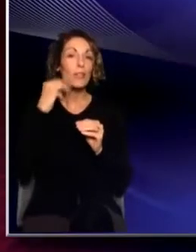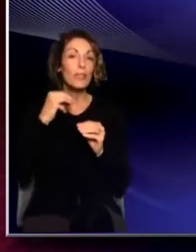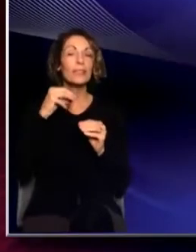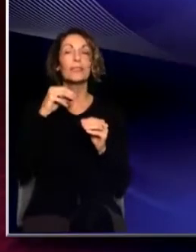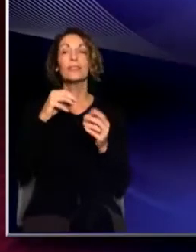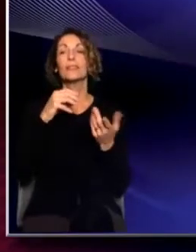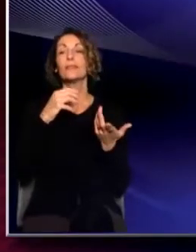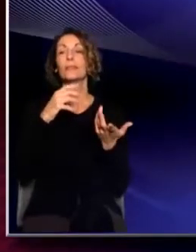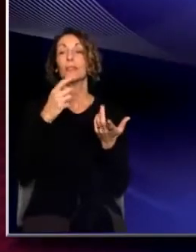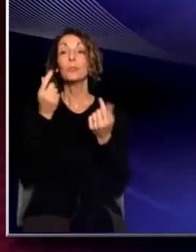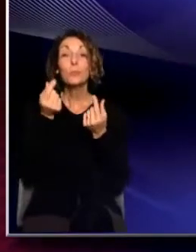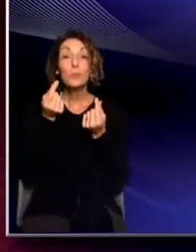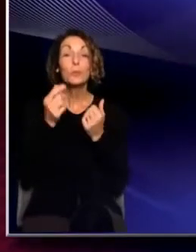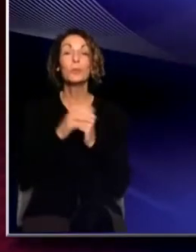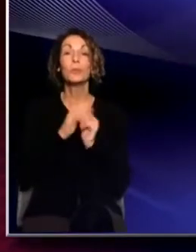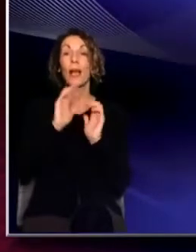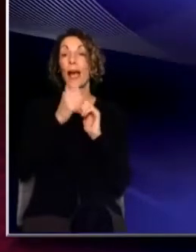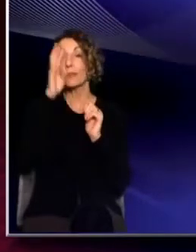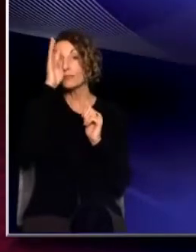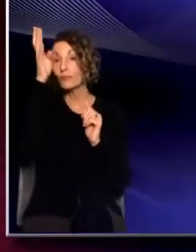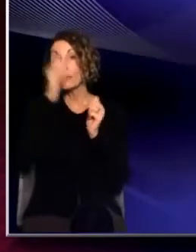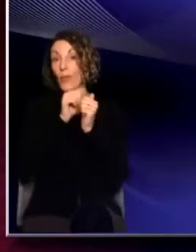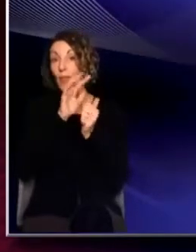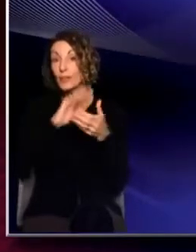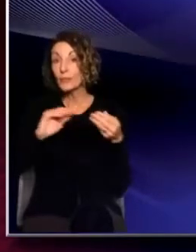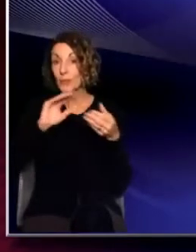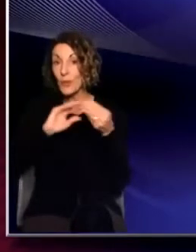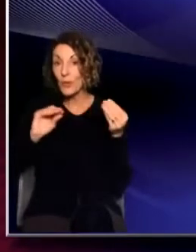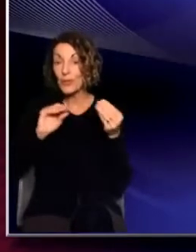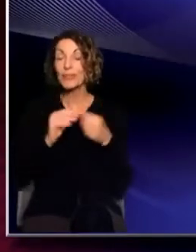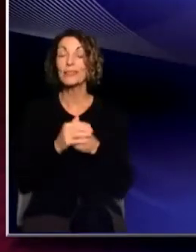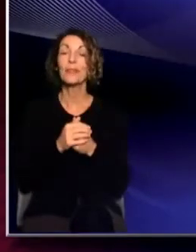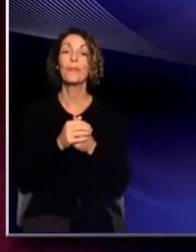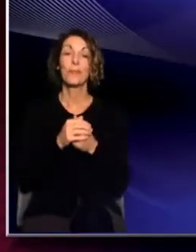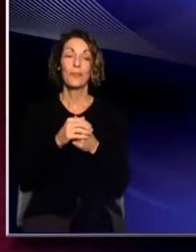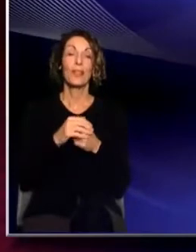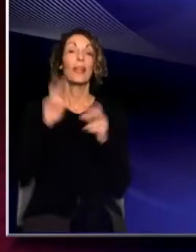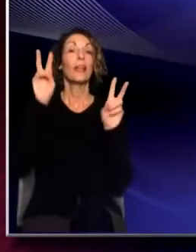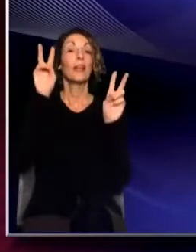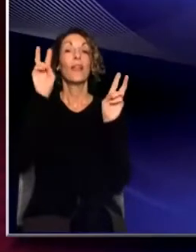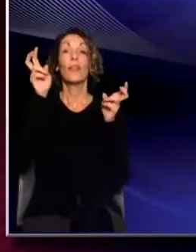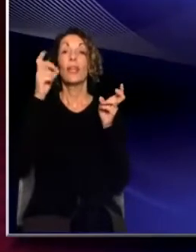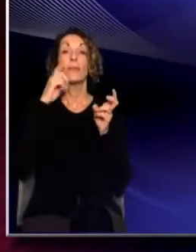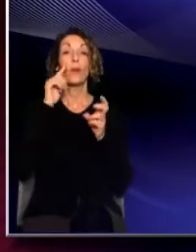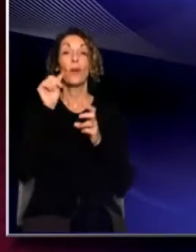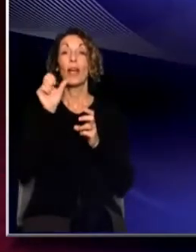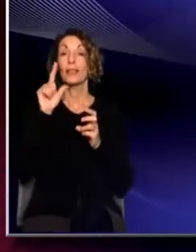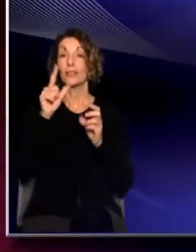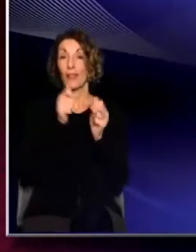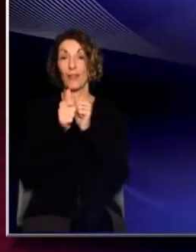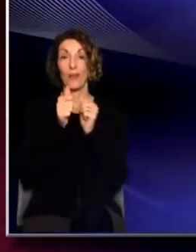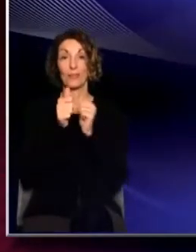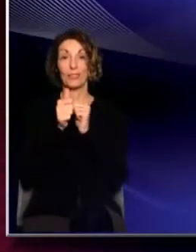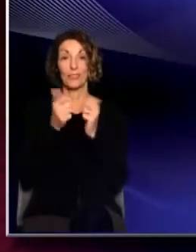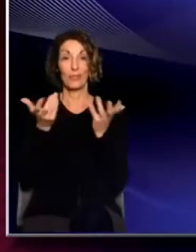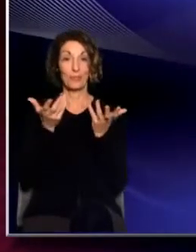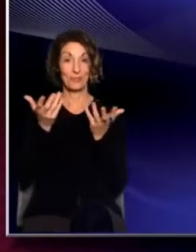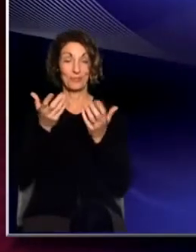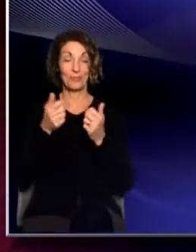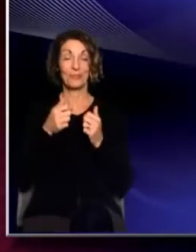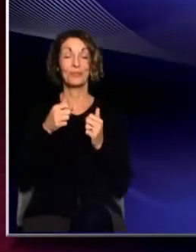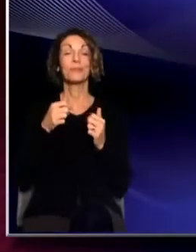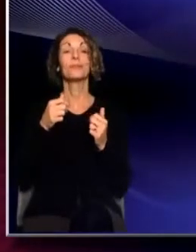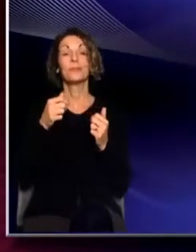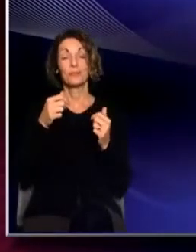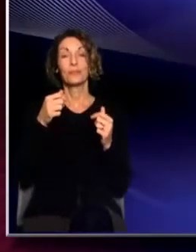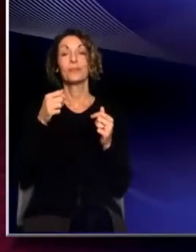they did, how they came up with their stories. And the theme of the ASL competition was to